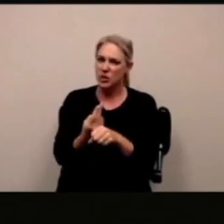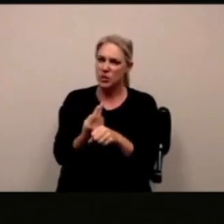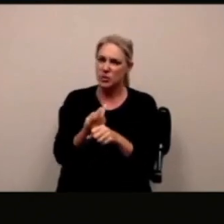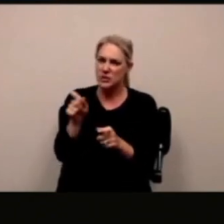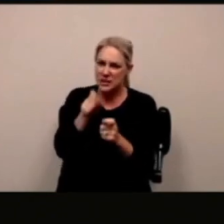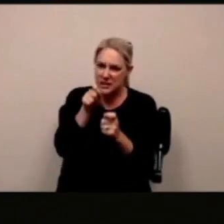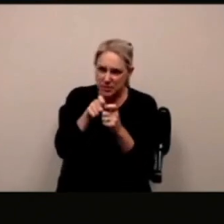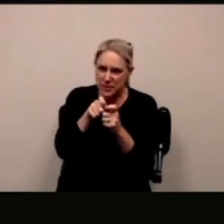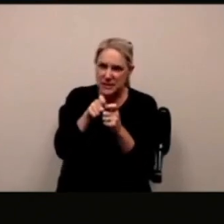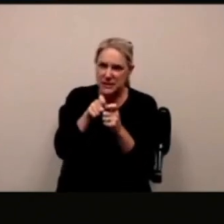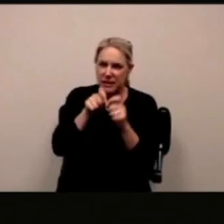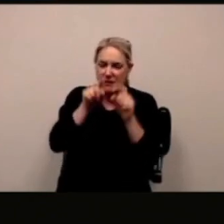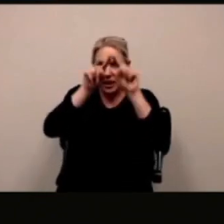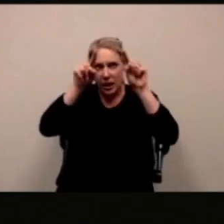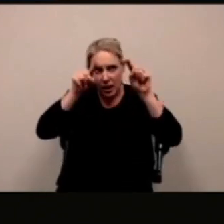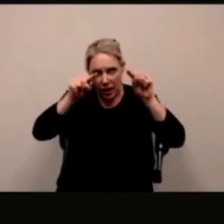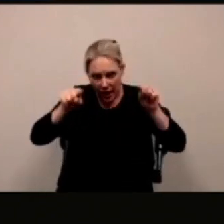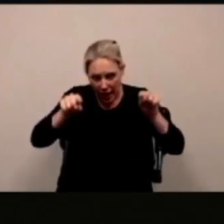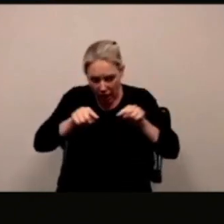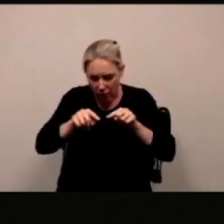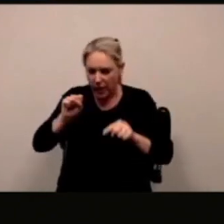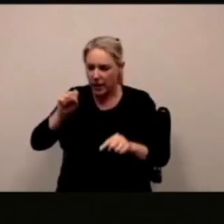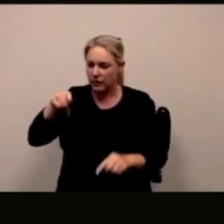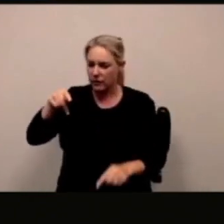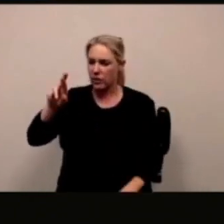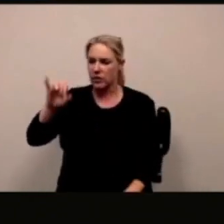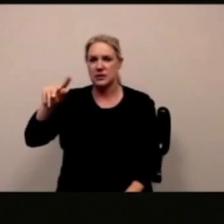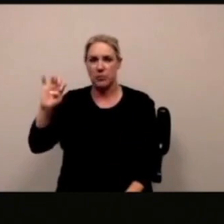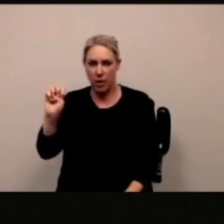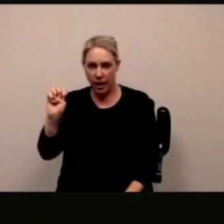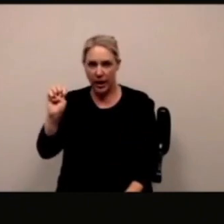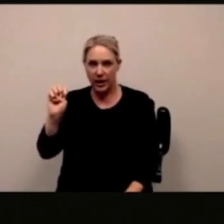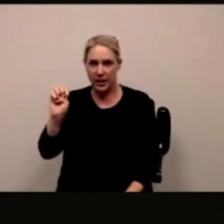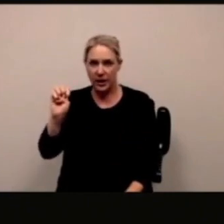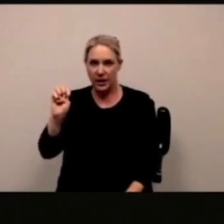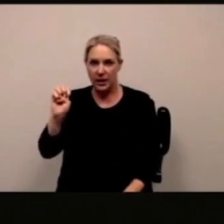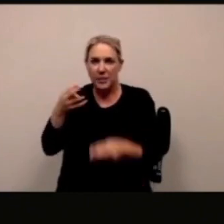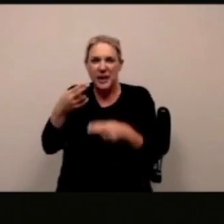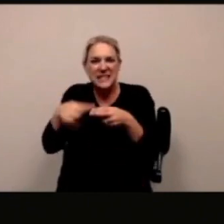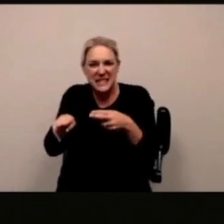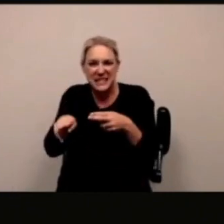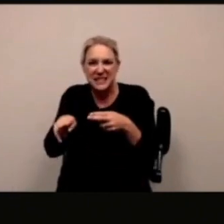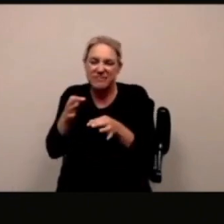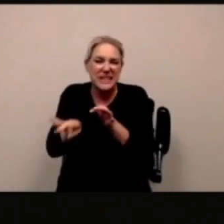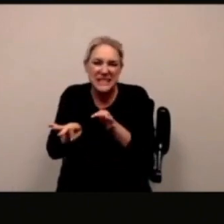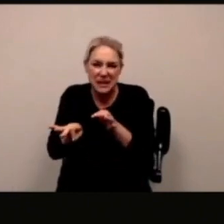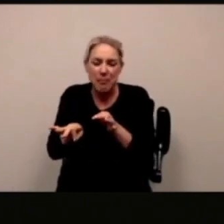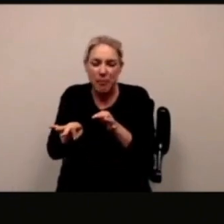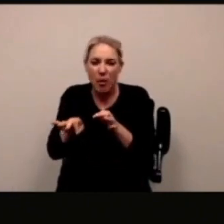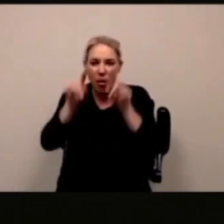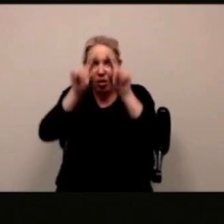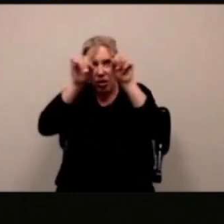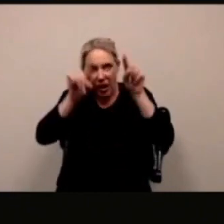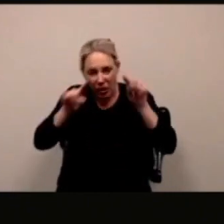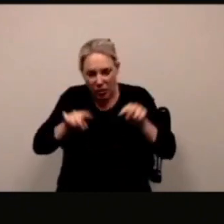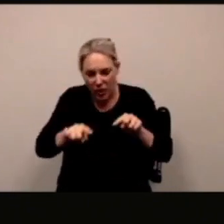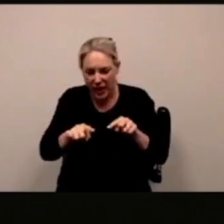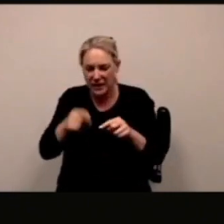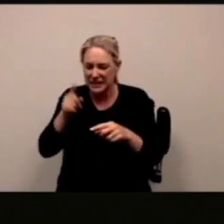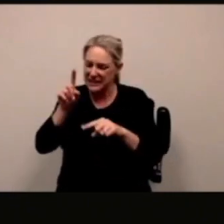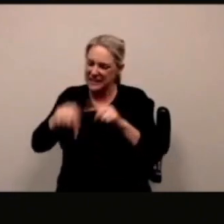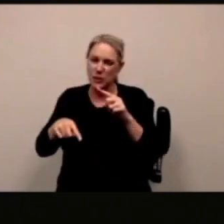sprite. It makes a kind of shell around it to simplify. And so the gears, you might not be able to get the teeth.